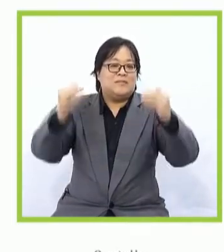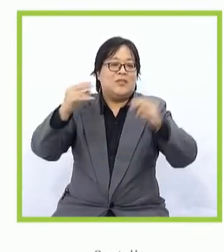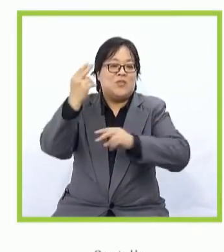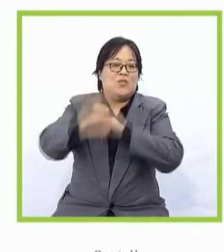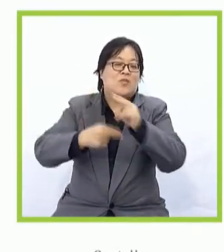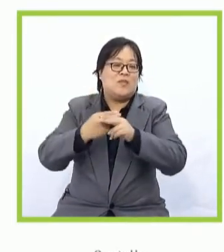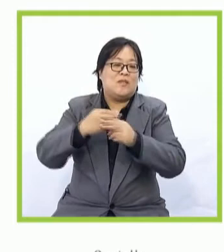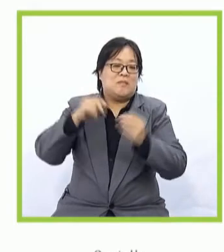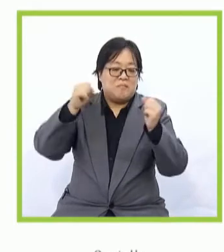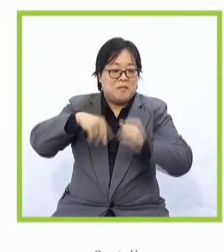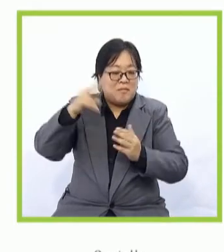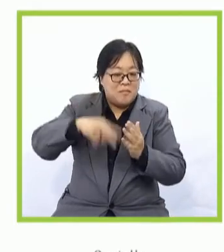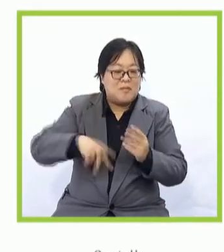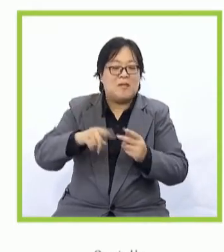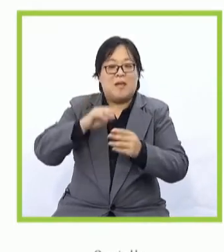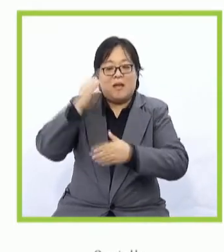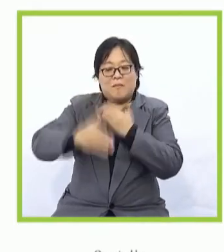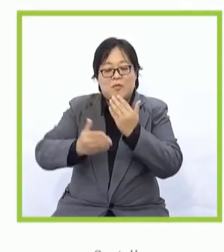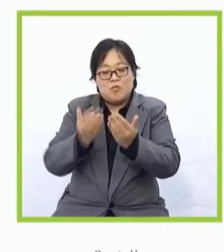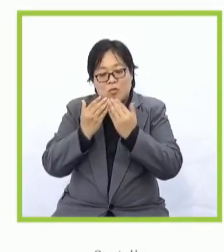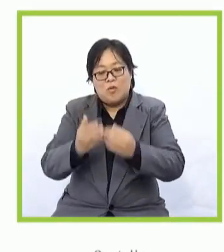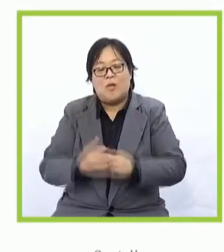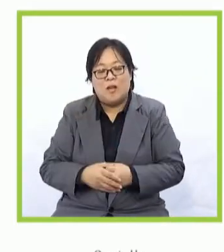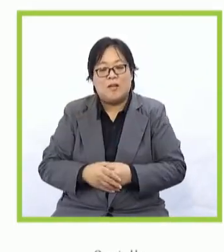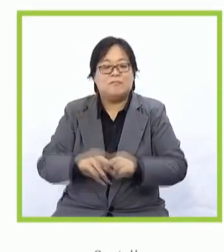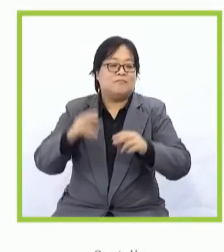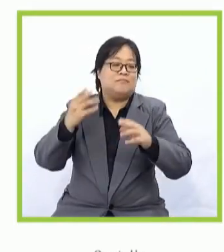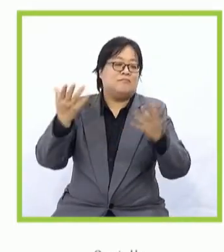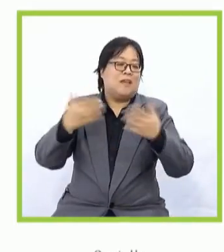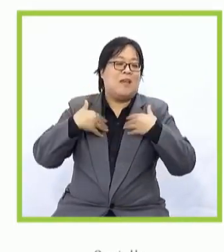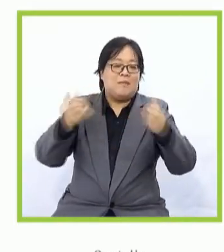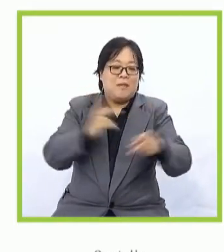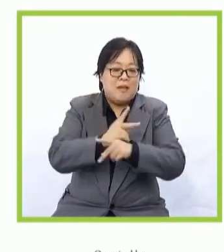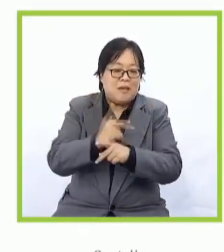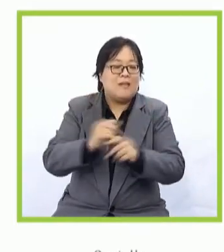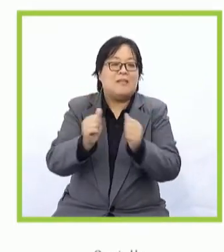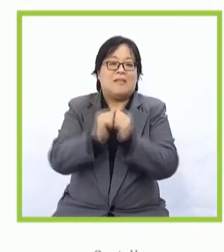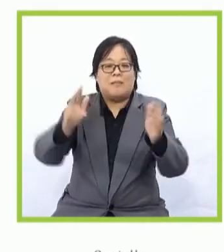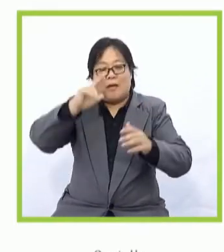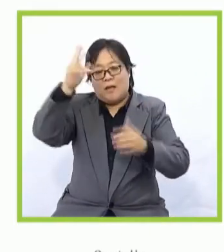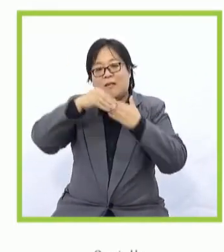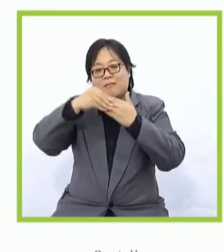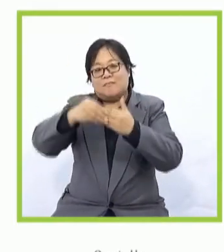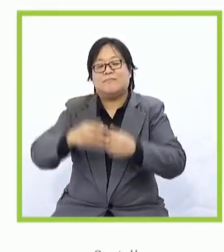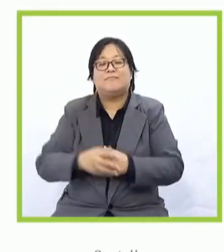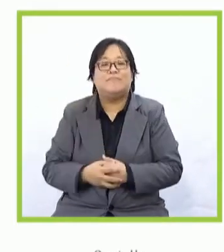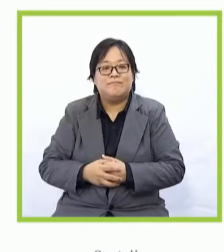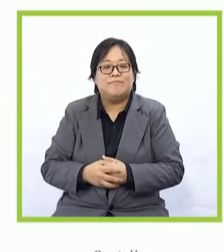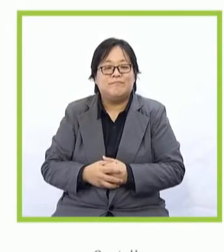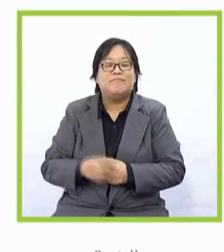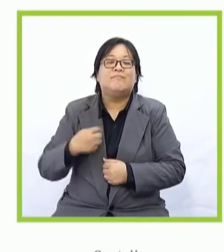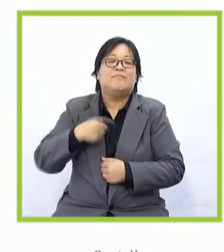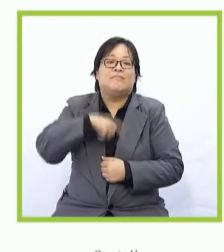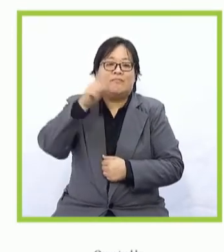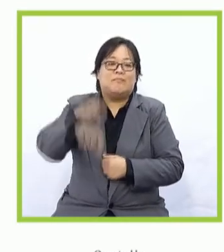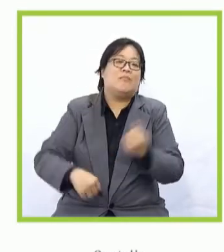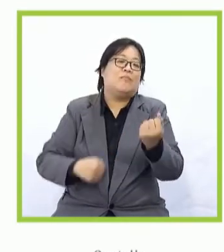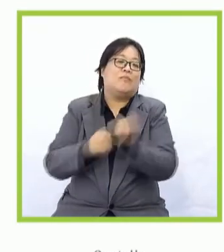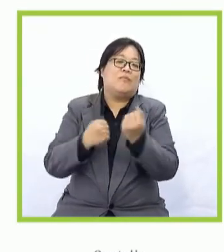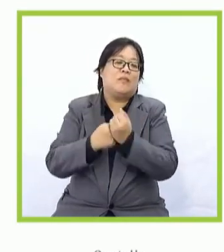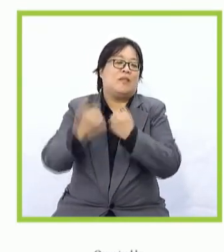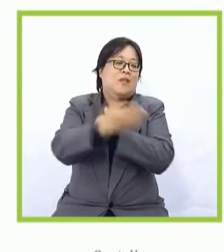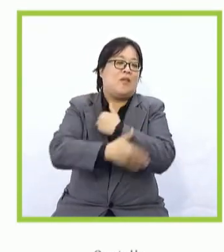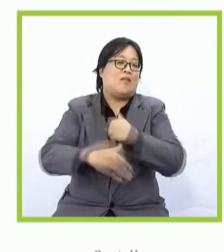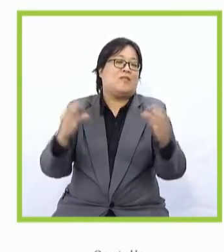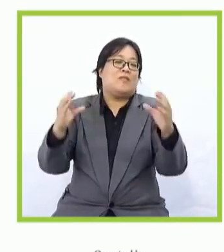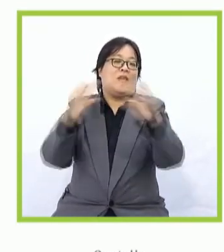or universally finishing school or universal healthcare without government driving it. So we need to support countries and challenge them